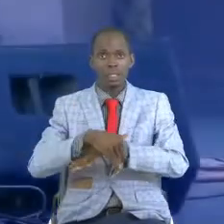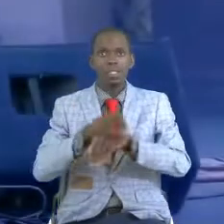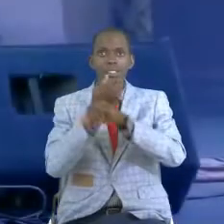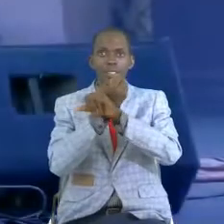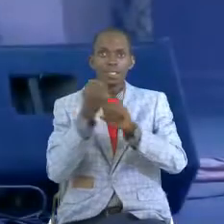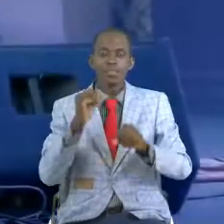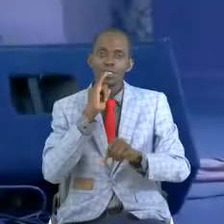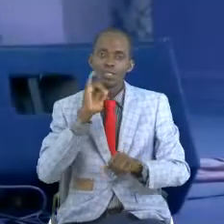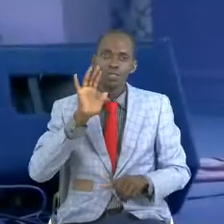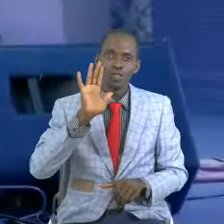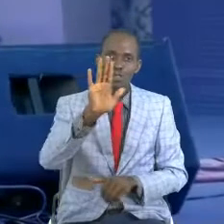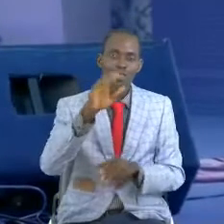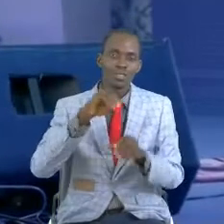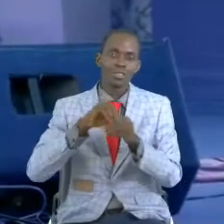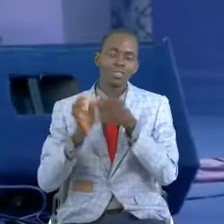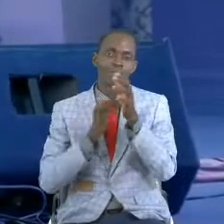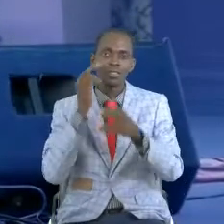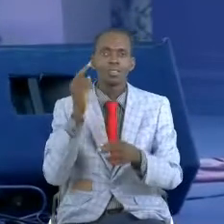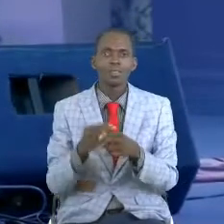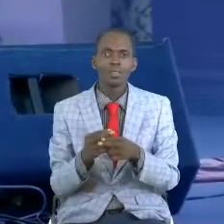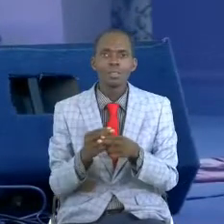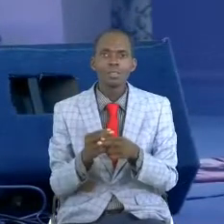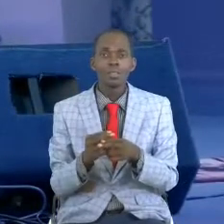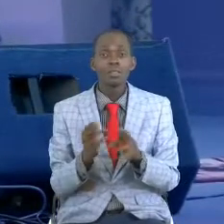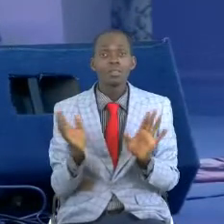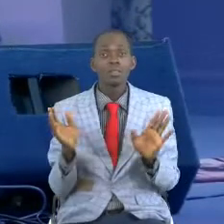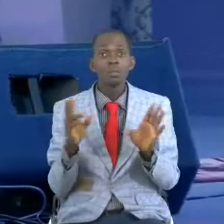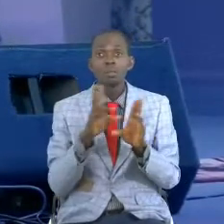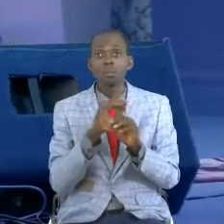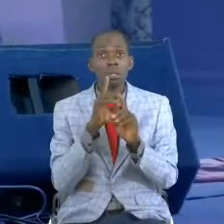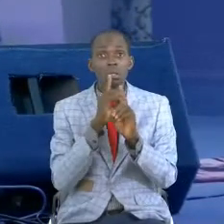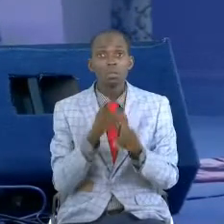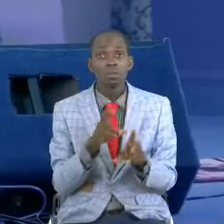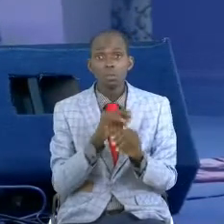yours. Yeah. That's all the amen you have over there.